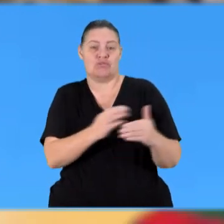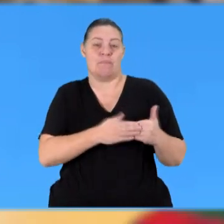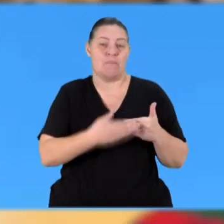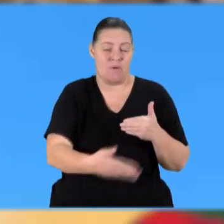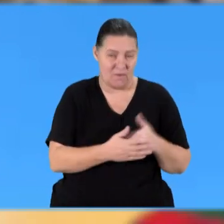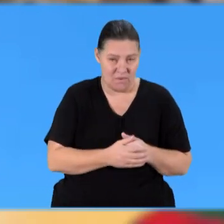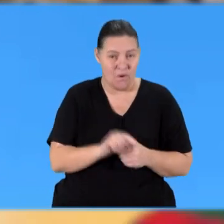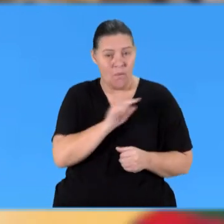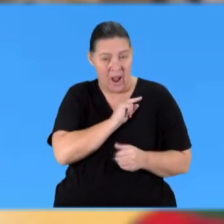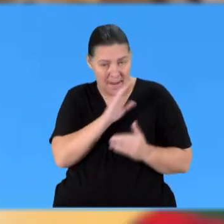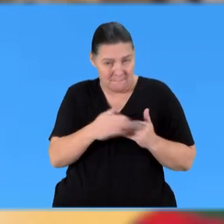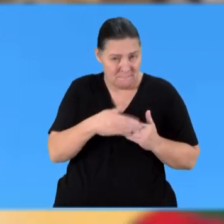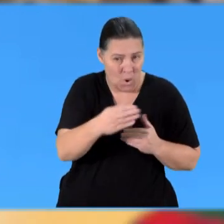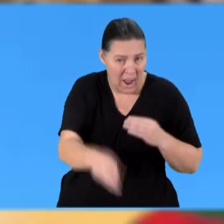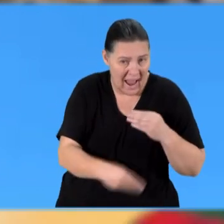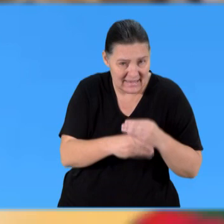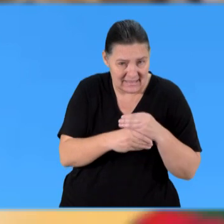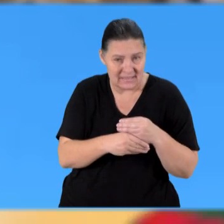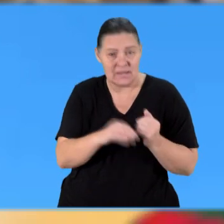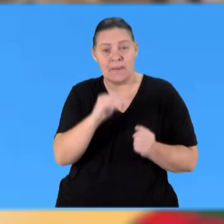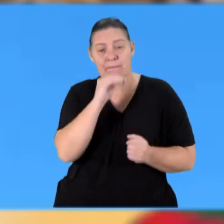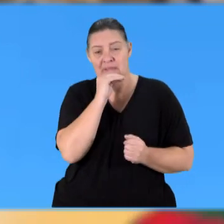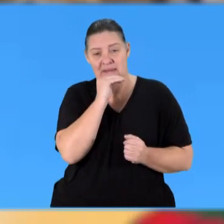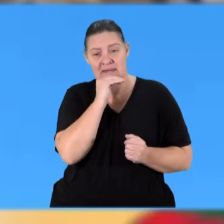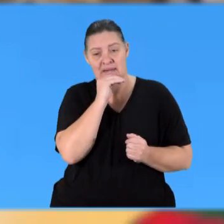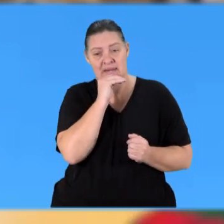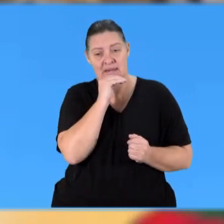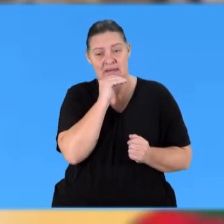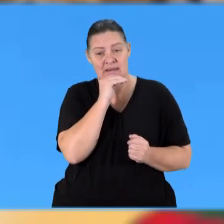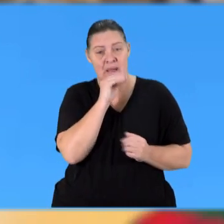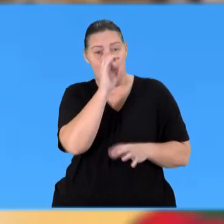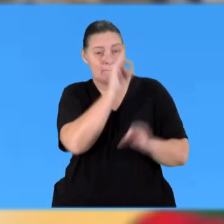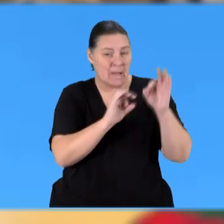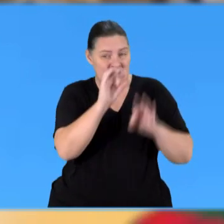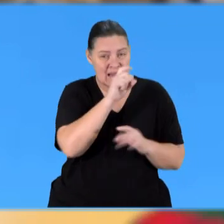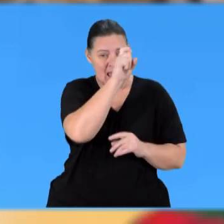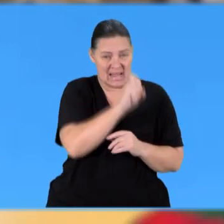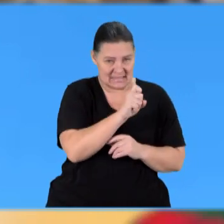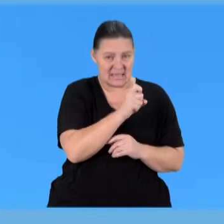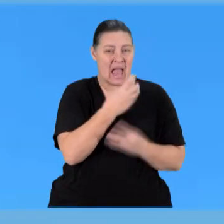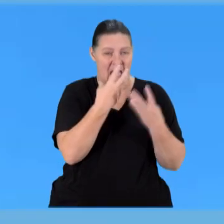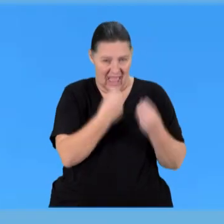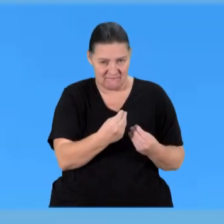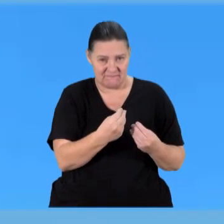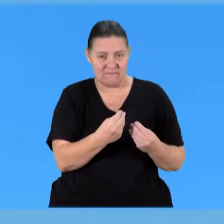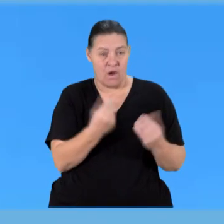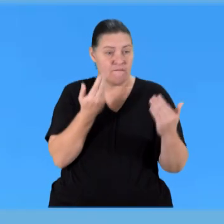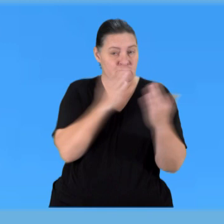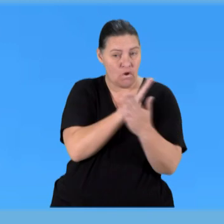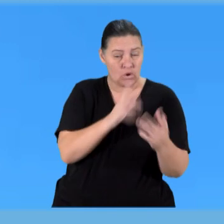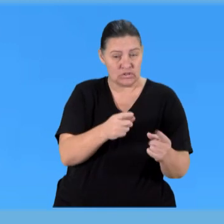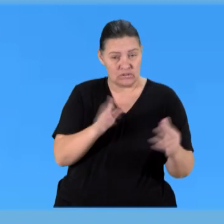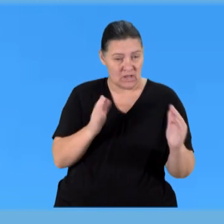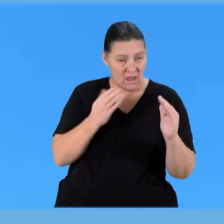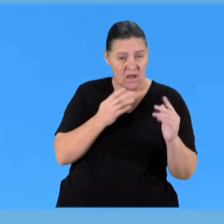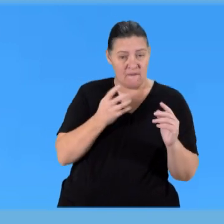more energy. And because we've added more energy, it means the particles of X, they do have strong force